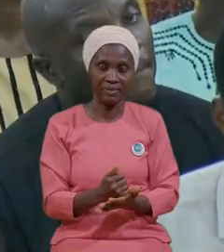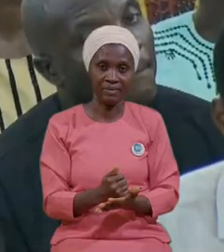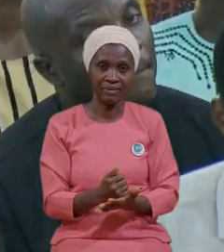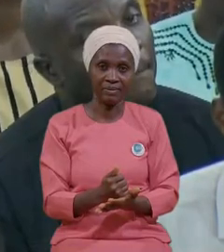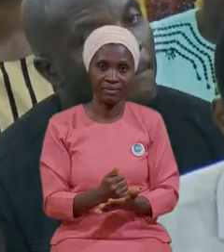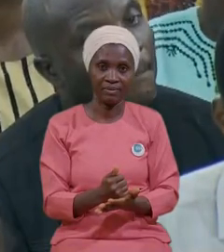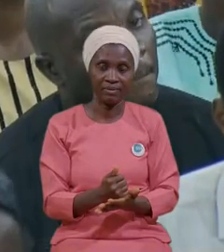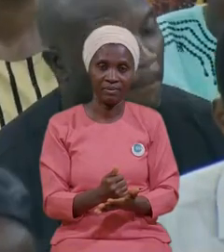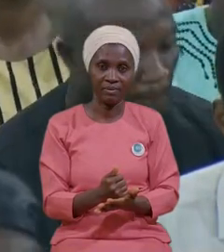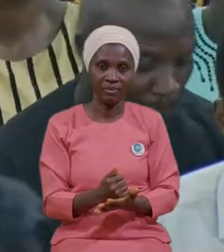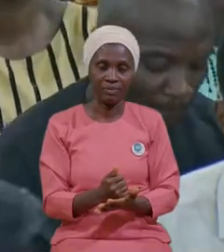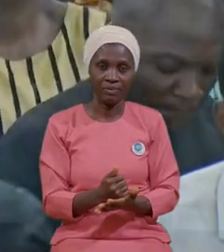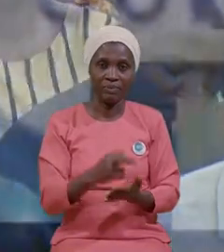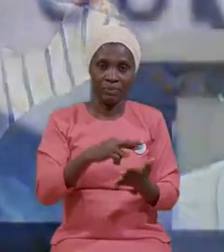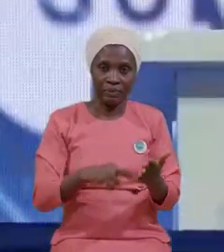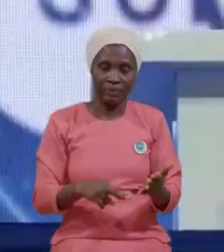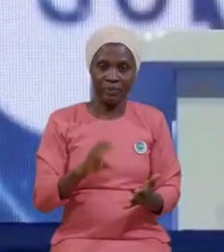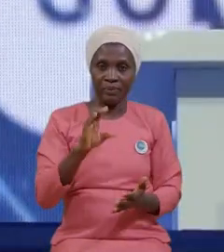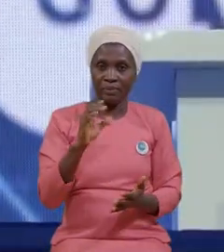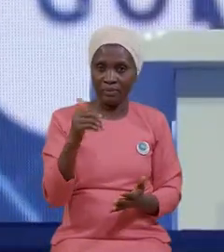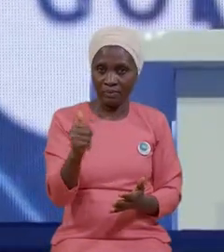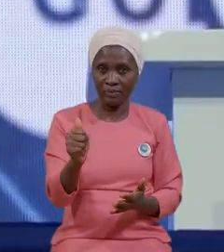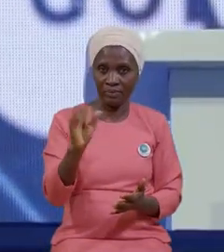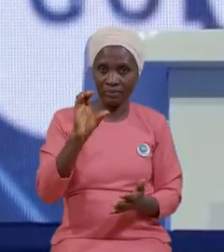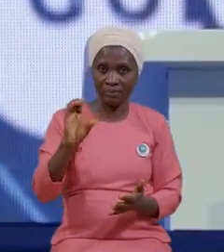Acts chapter 10 verse 36.